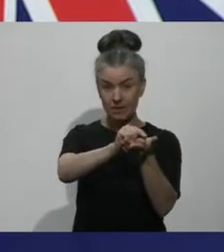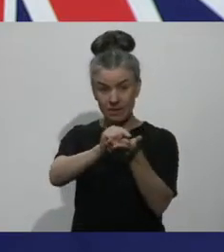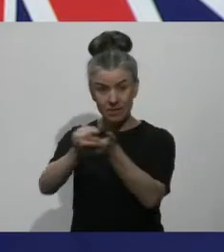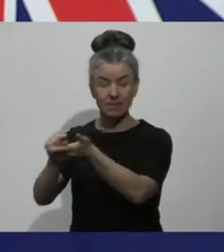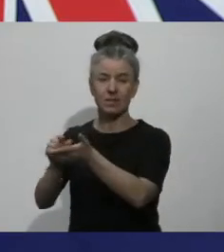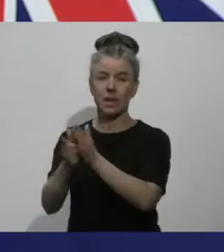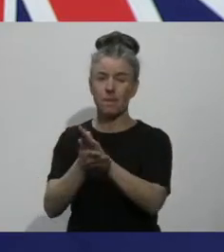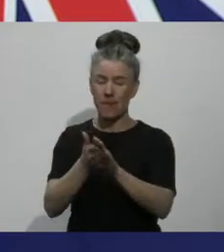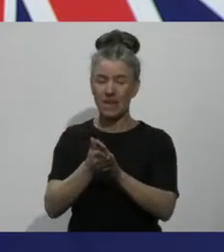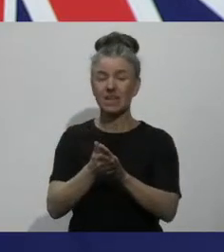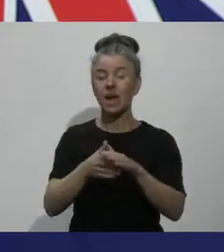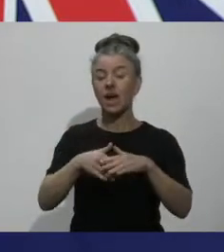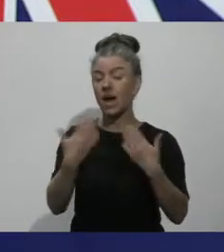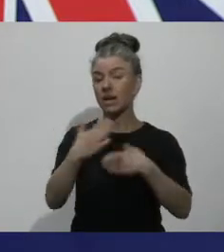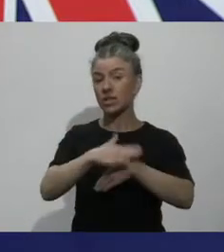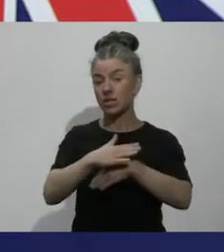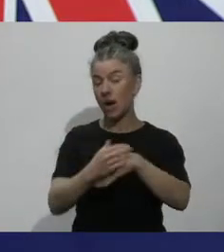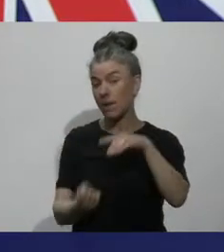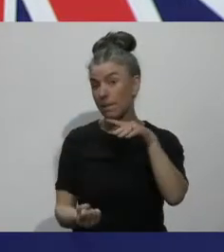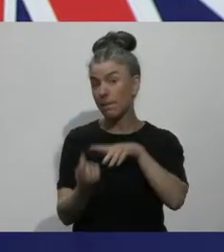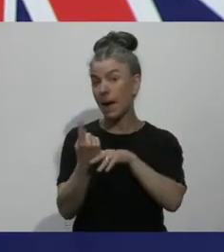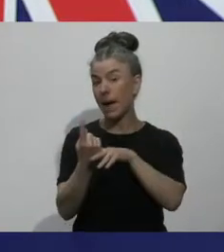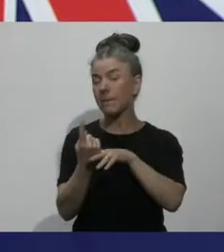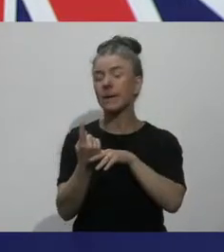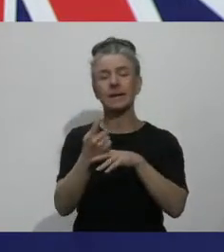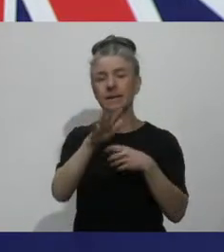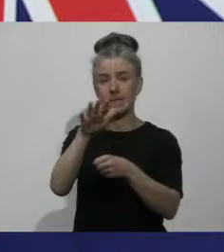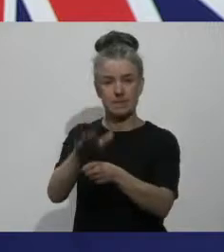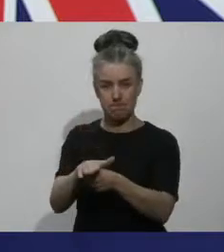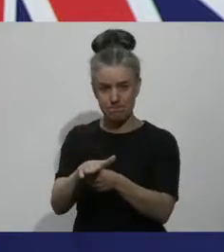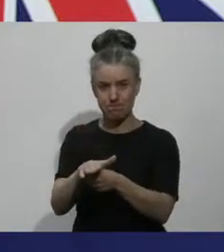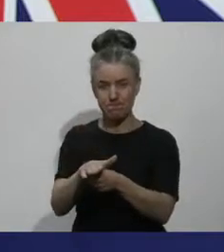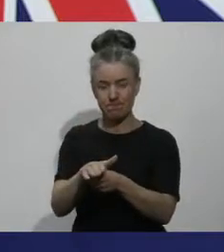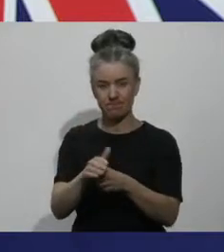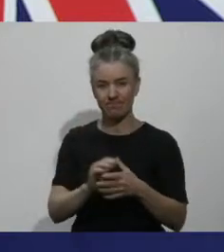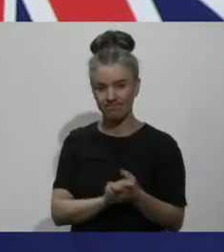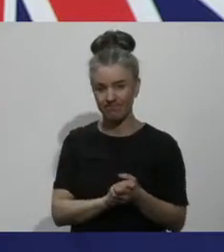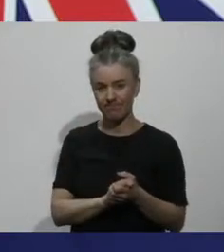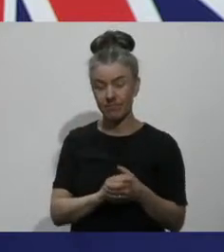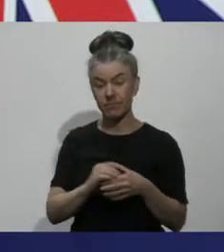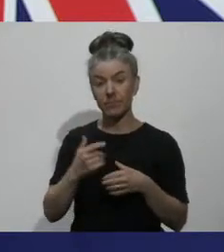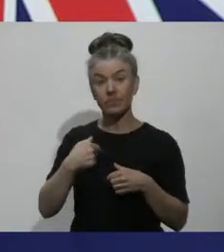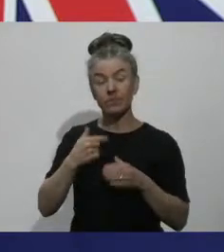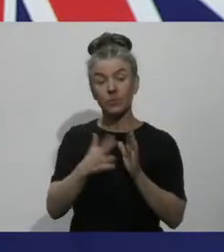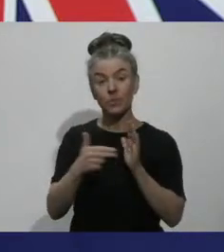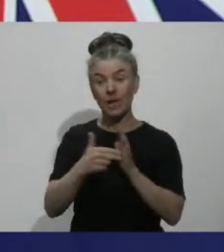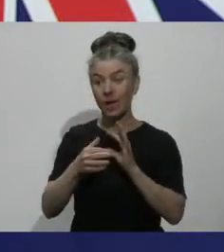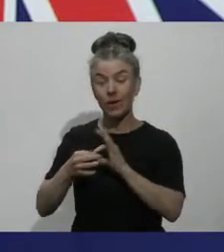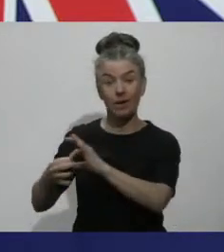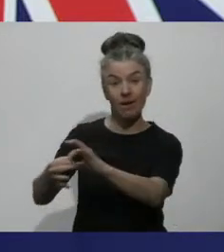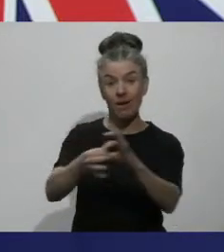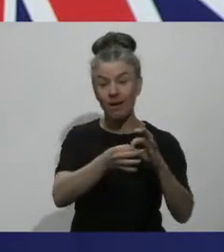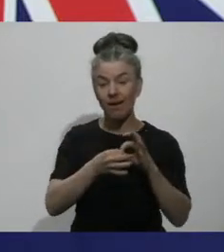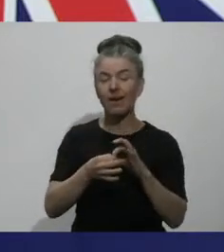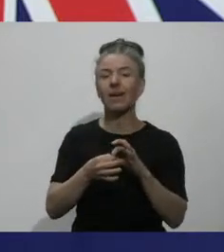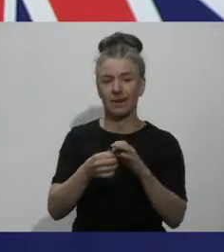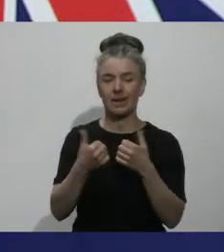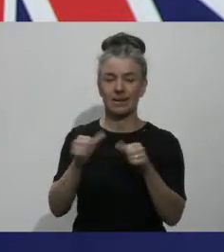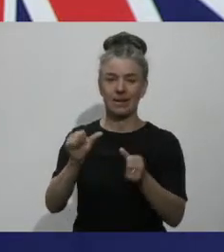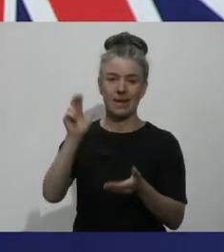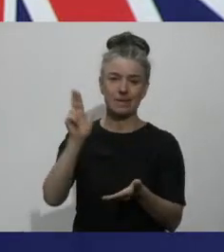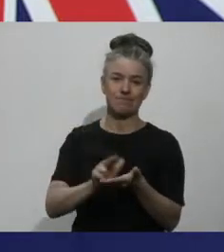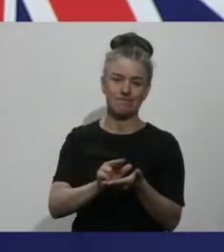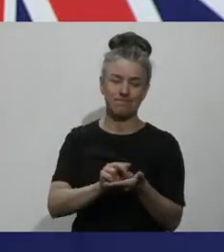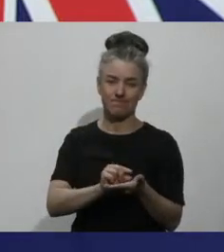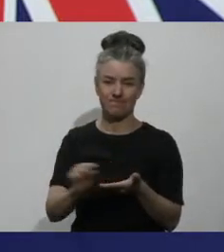of the virus any time that it comes back. Together, we have got rid of COVID before. We have kept it out